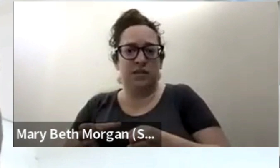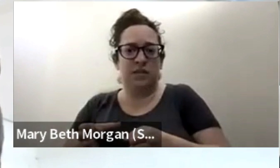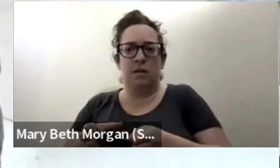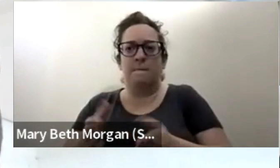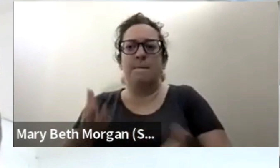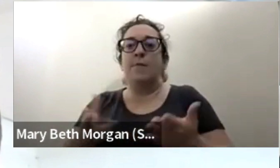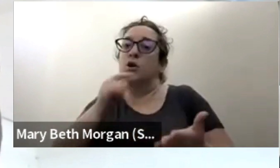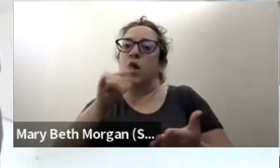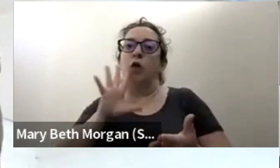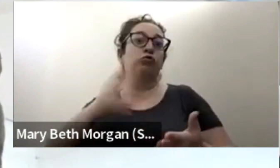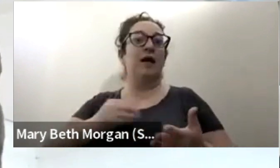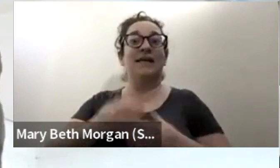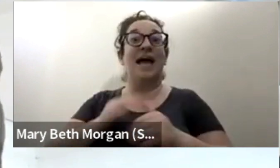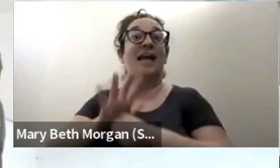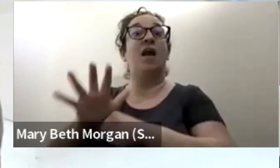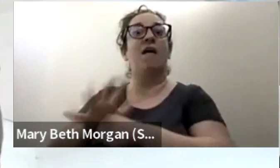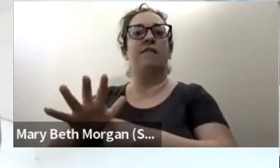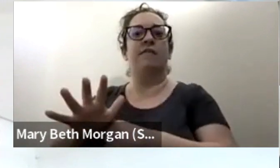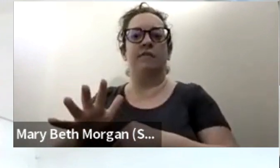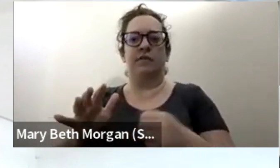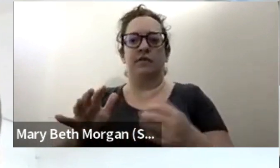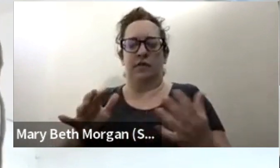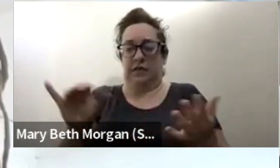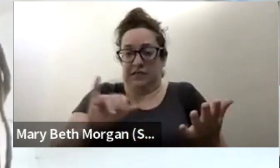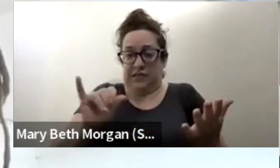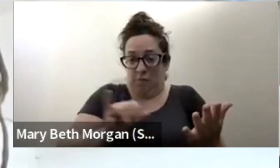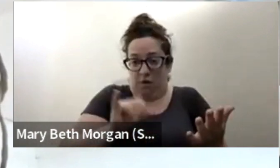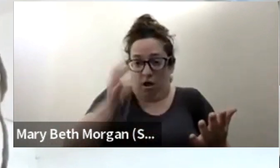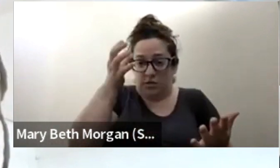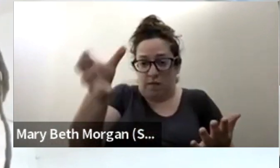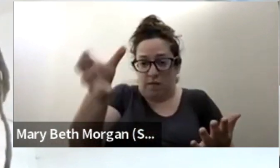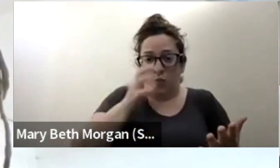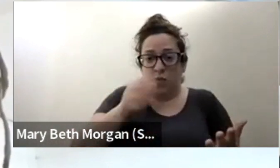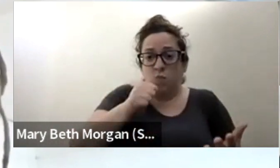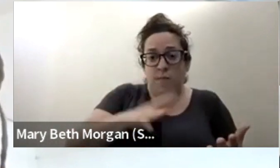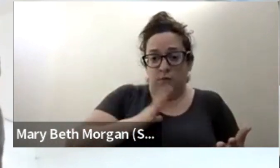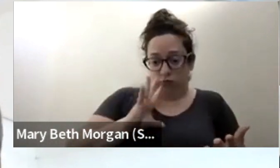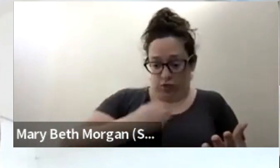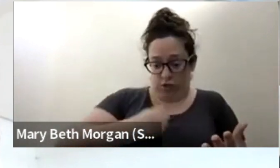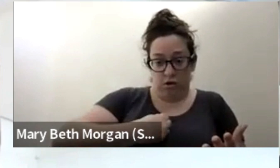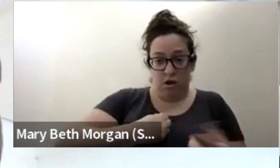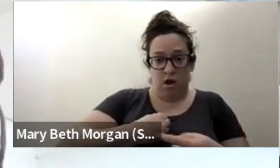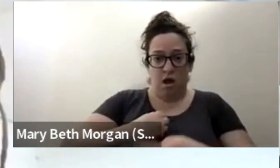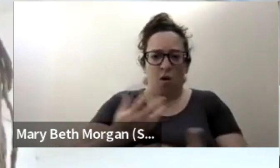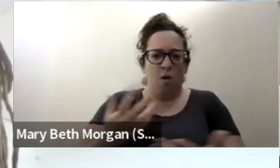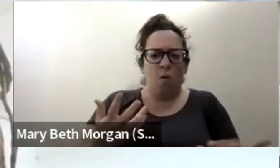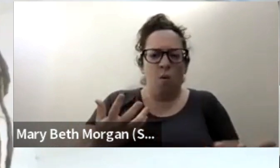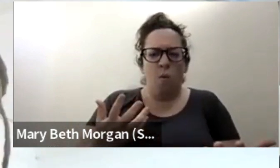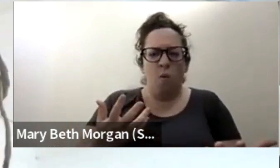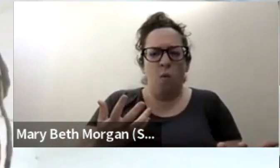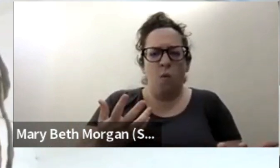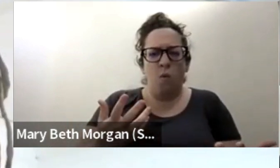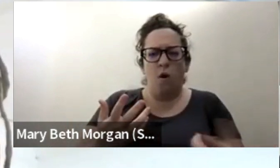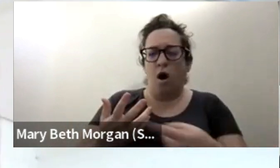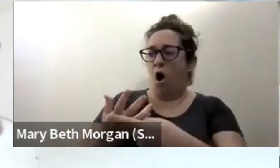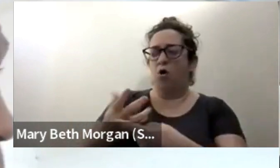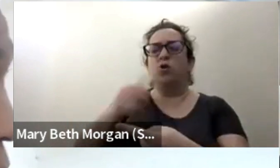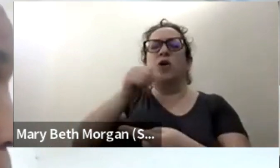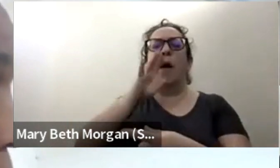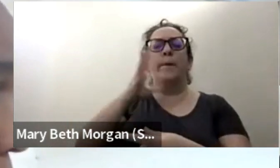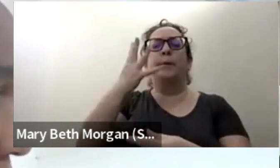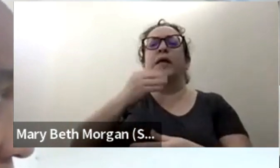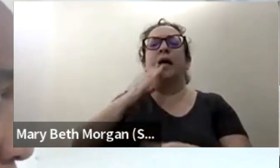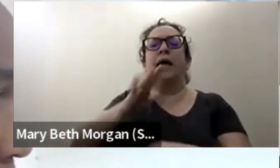well, and it's mostly around trans women. The pretty ones are okay, but what's this one?